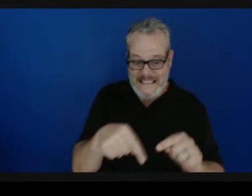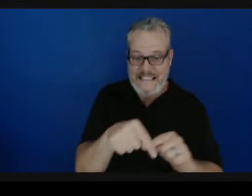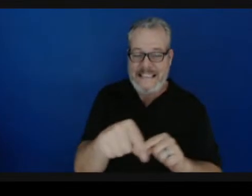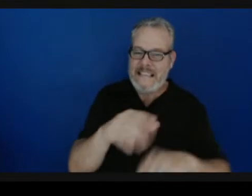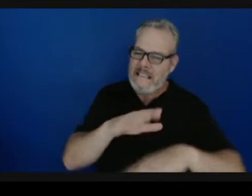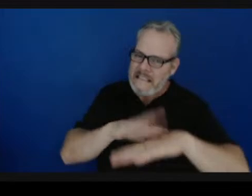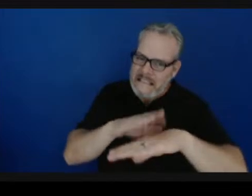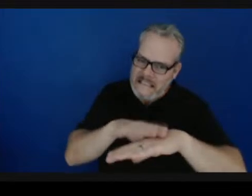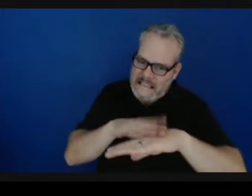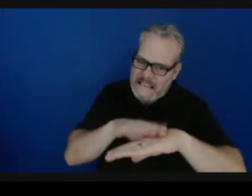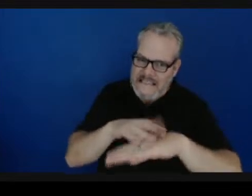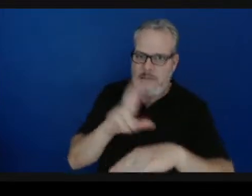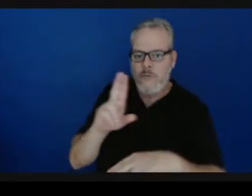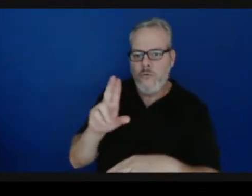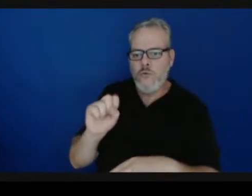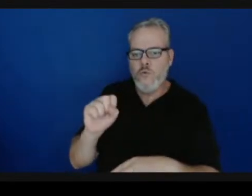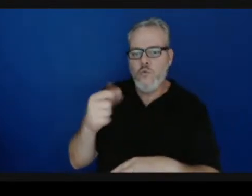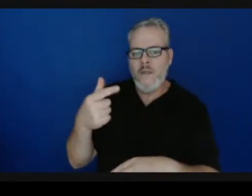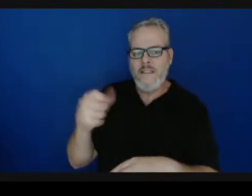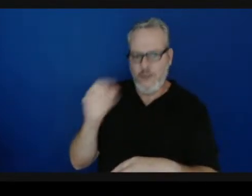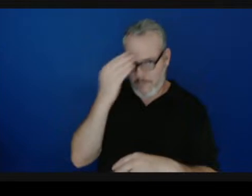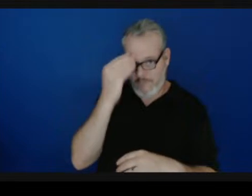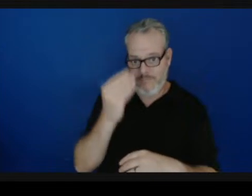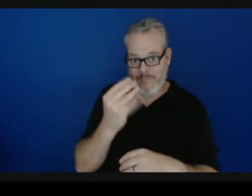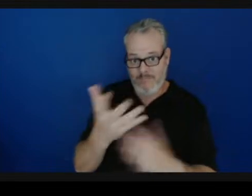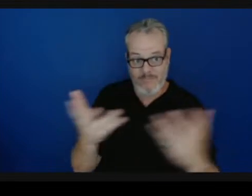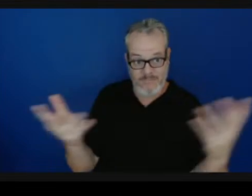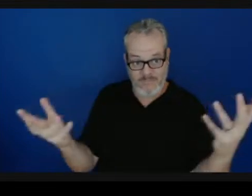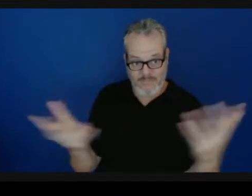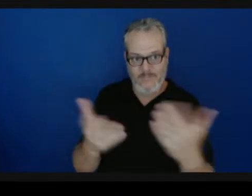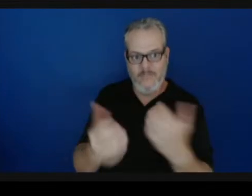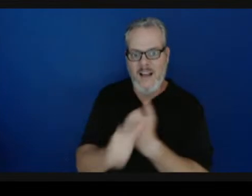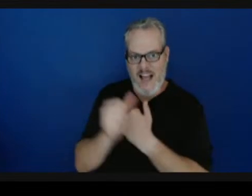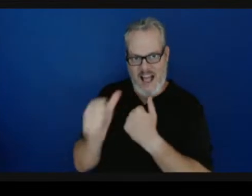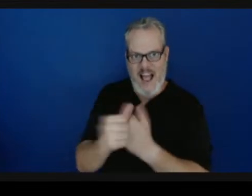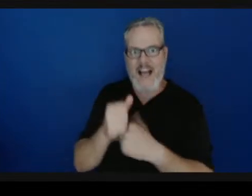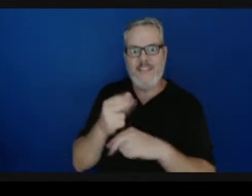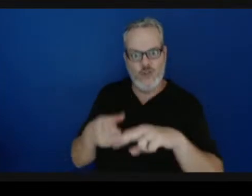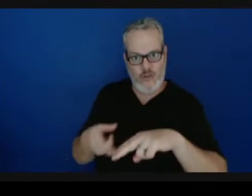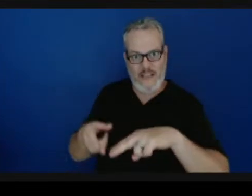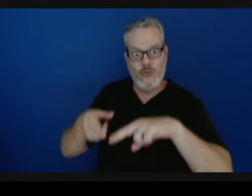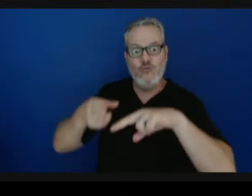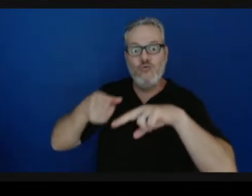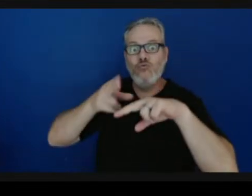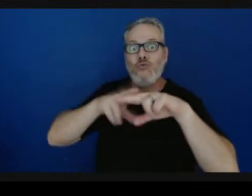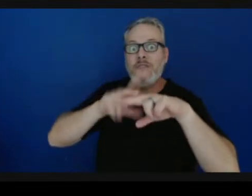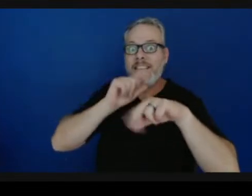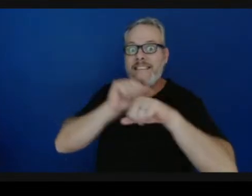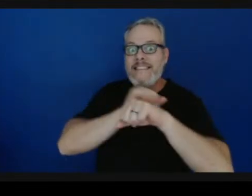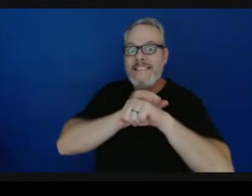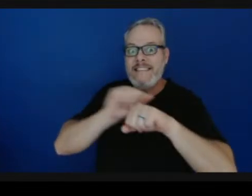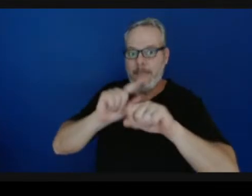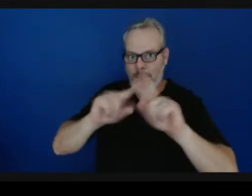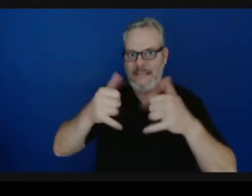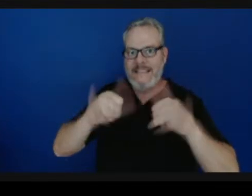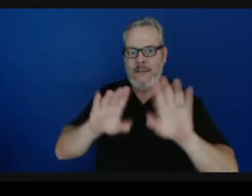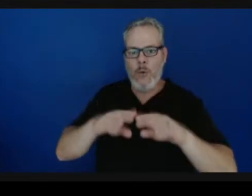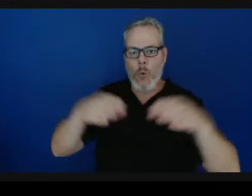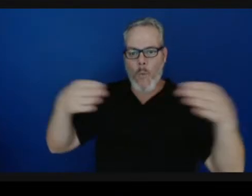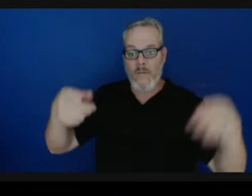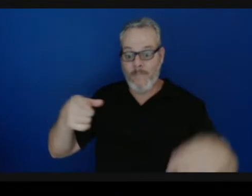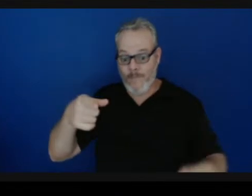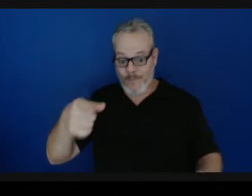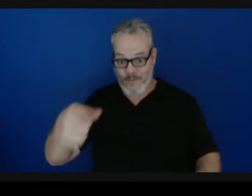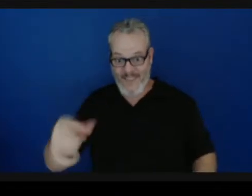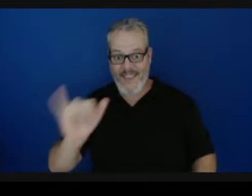advisory that the hazards have increased along the road, even though it has reopened. This is the Kīlauea overlook itself that